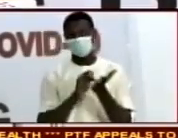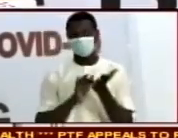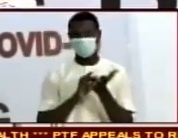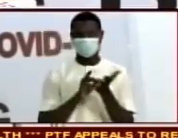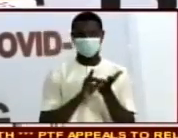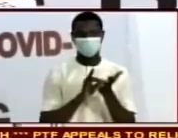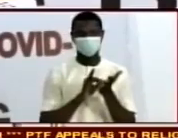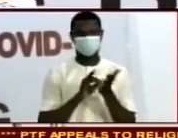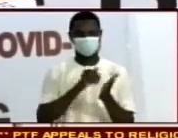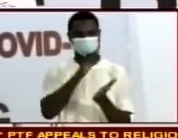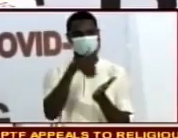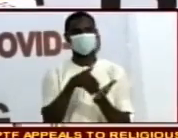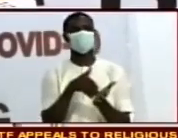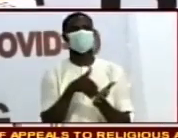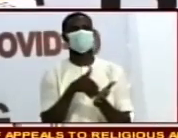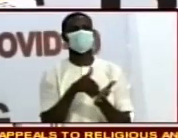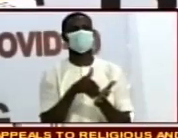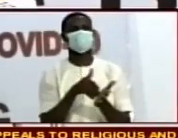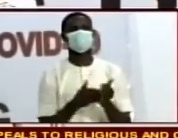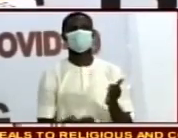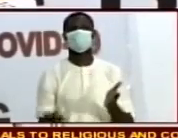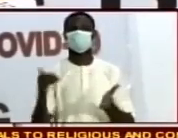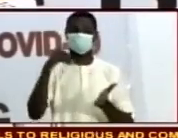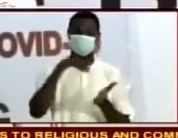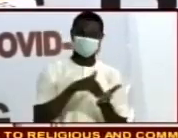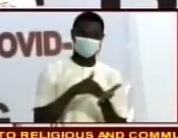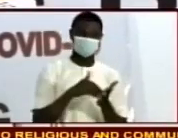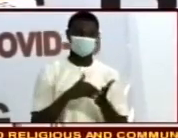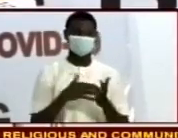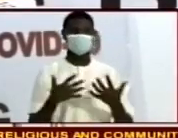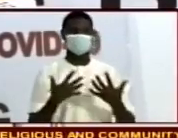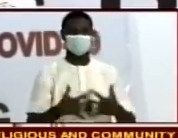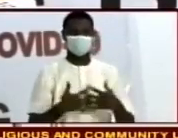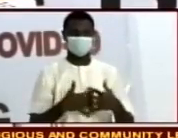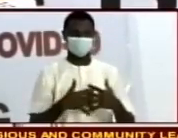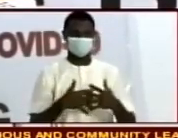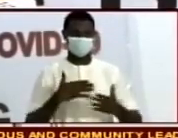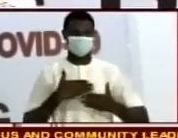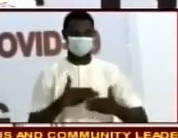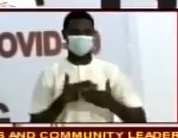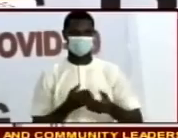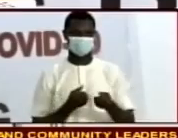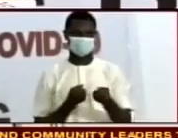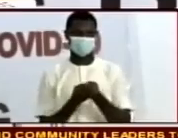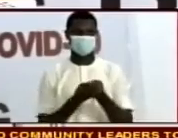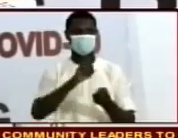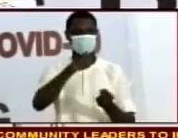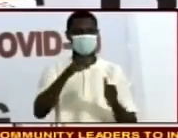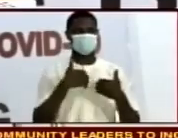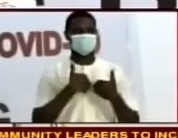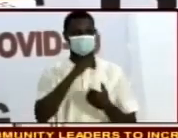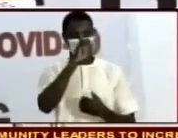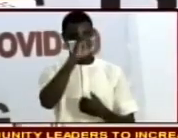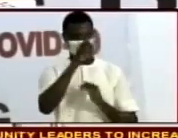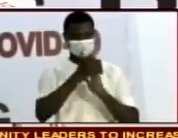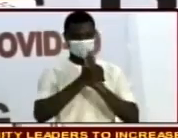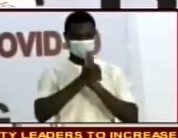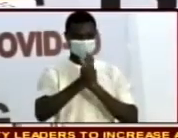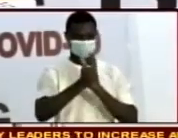again, the ventilators go with specialized manpower. You must have an intensive care specialist, a critical